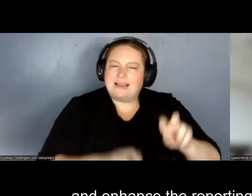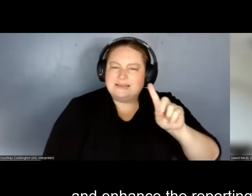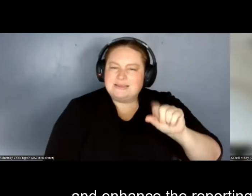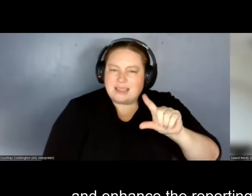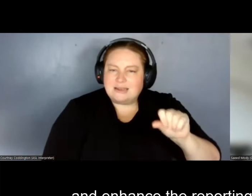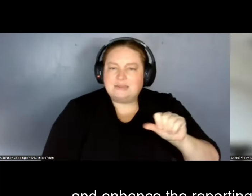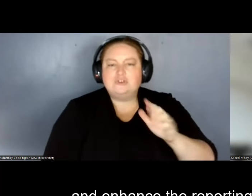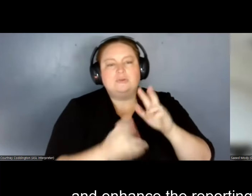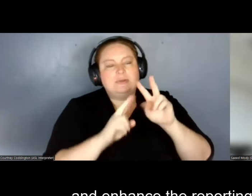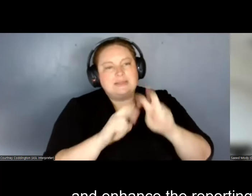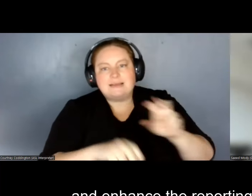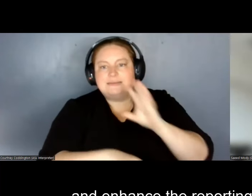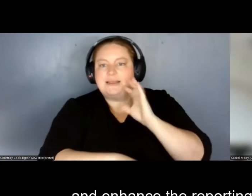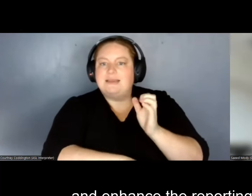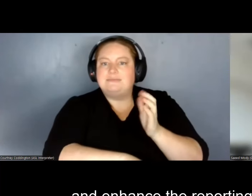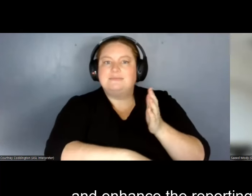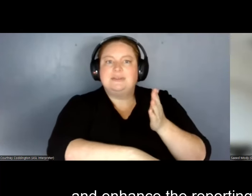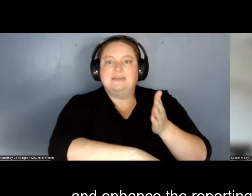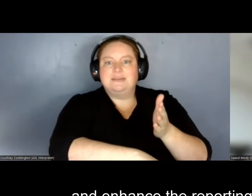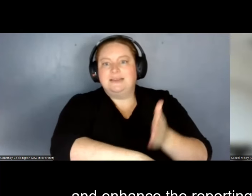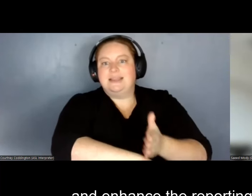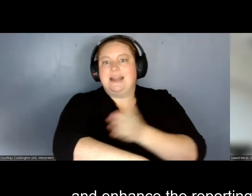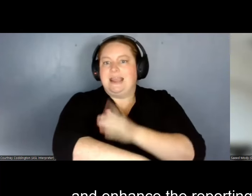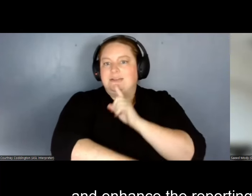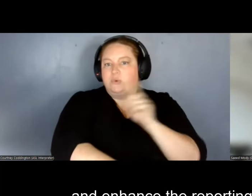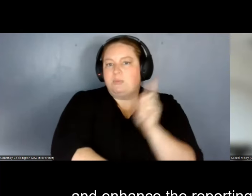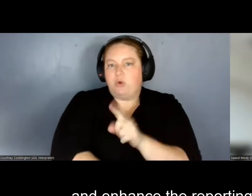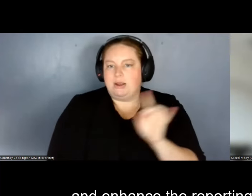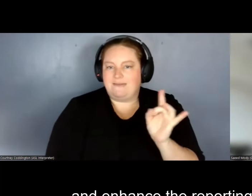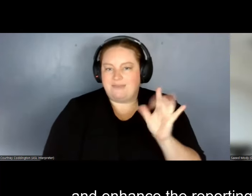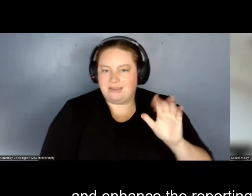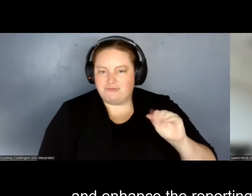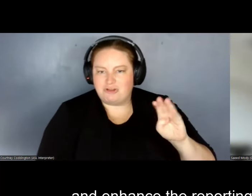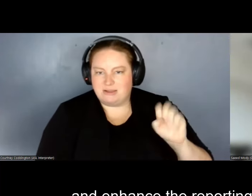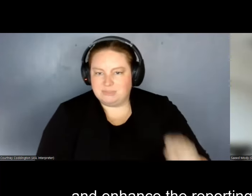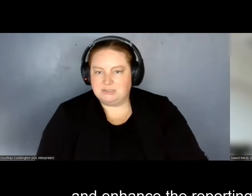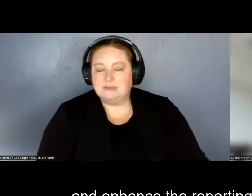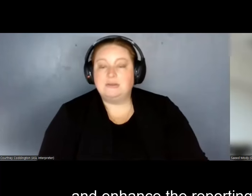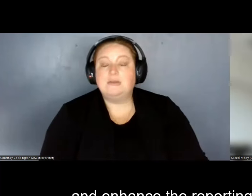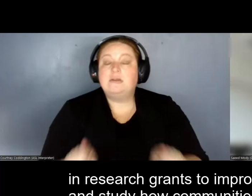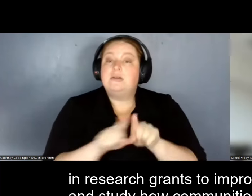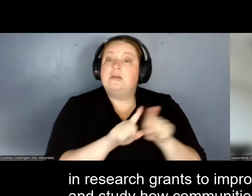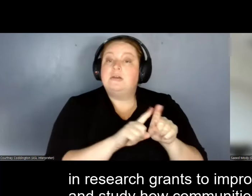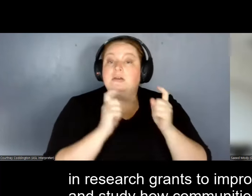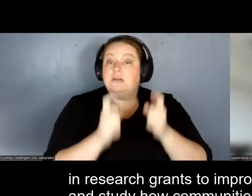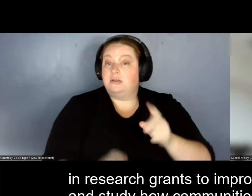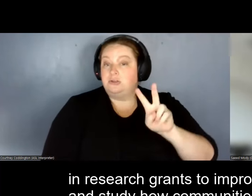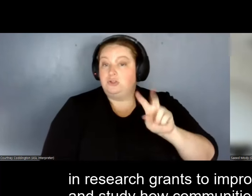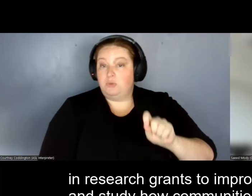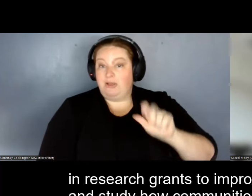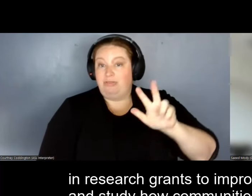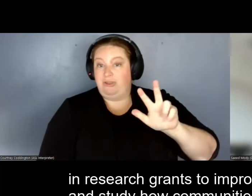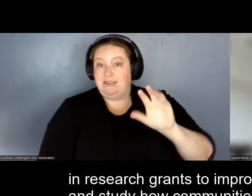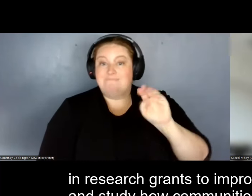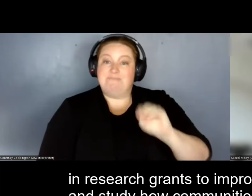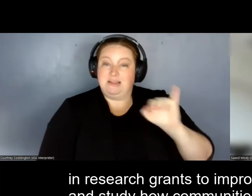and enhance the reporting of hate crimes. The department is also awarding over $2.3 million in research grants to improve